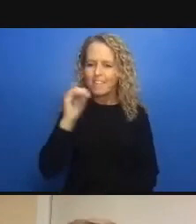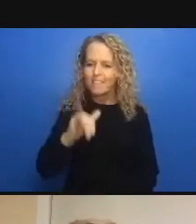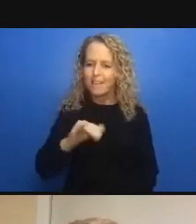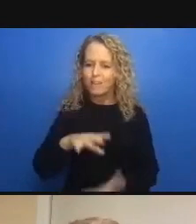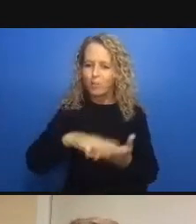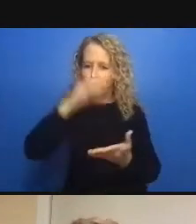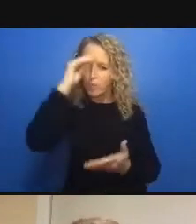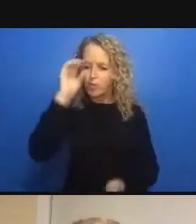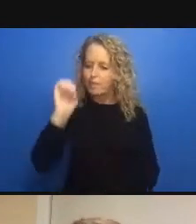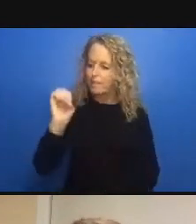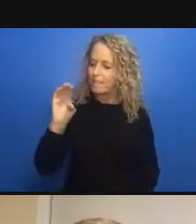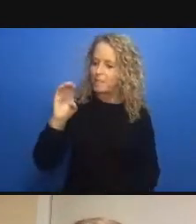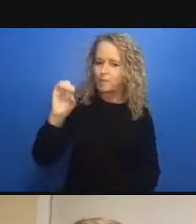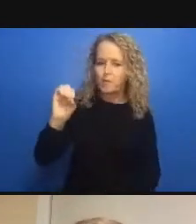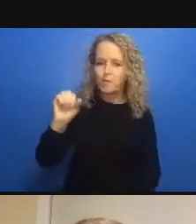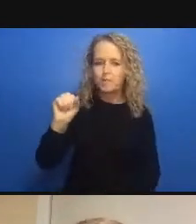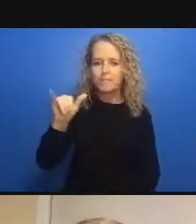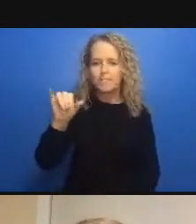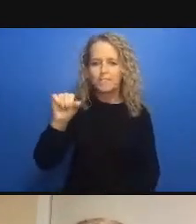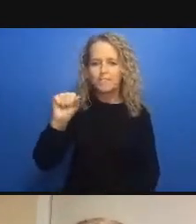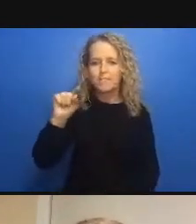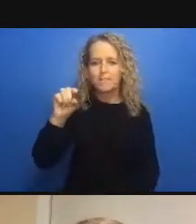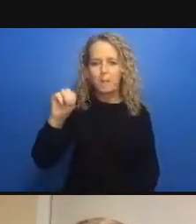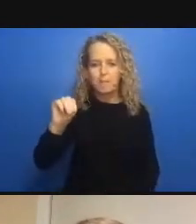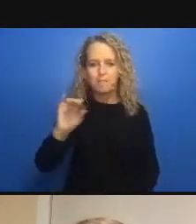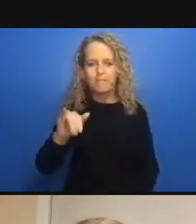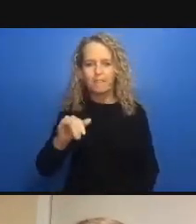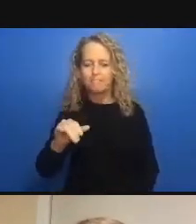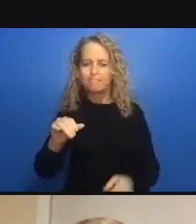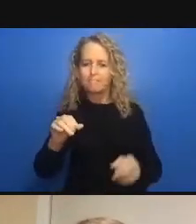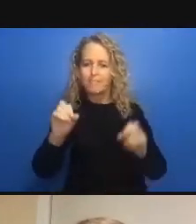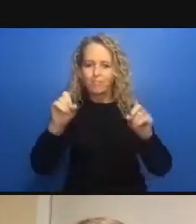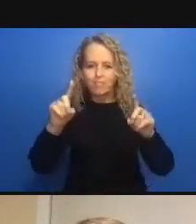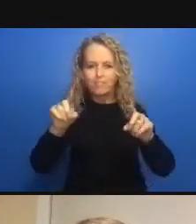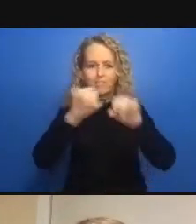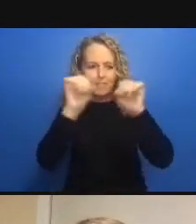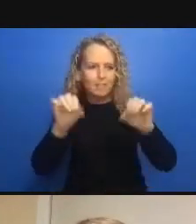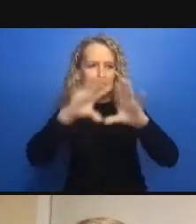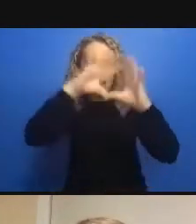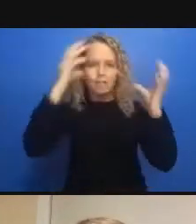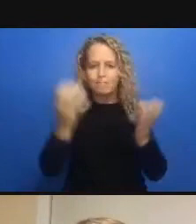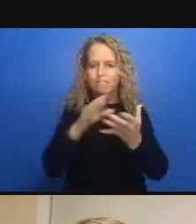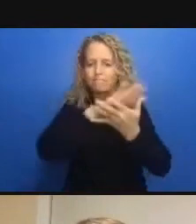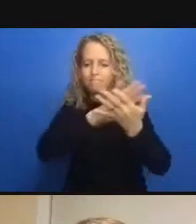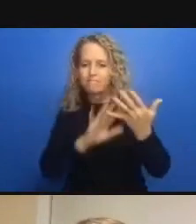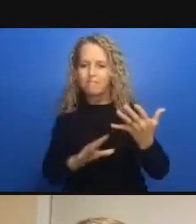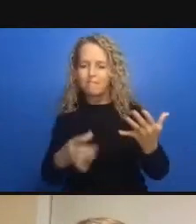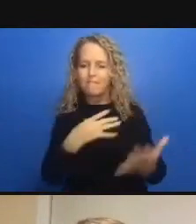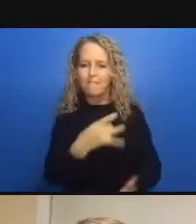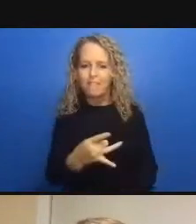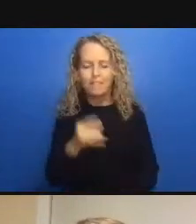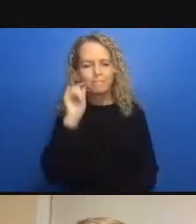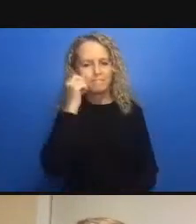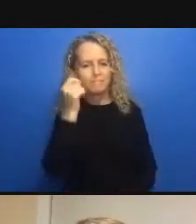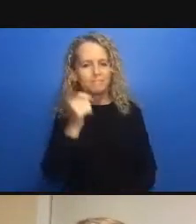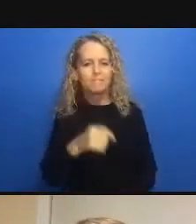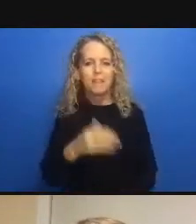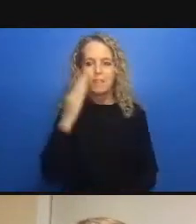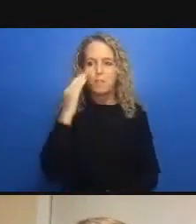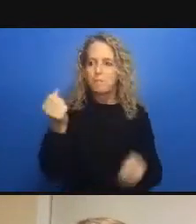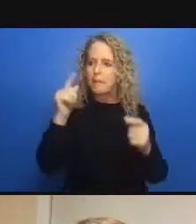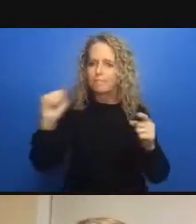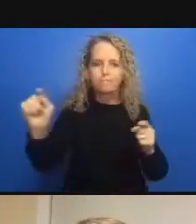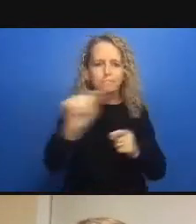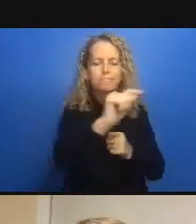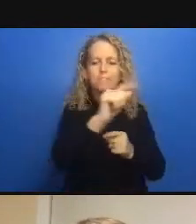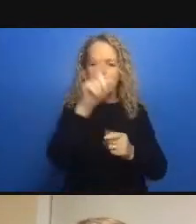educational ecosystem. That's fantastic. And I know there's a lot of organizations that are doing work on how digital transformation is affecting the workforce